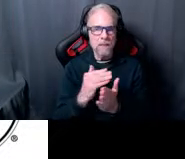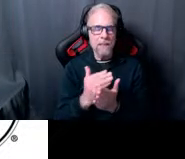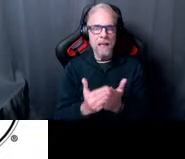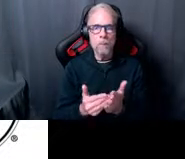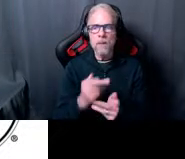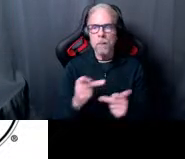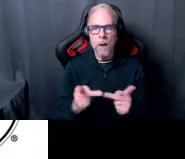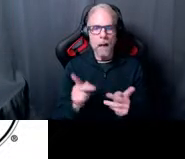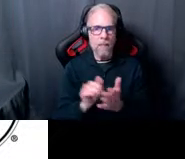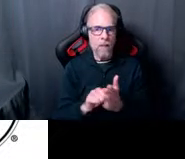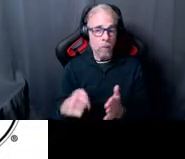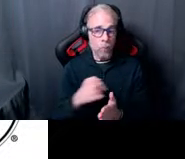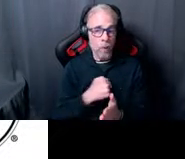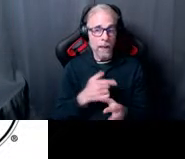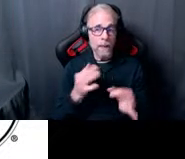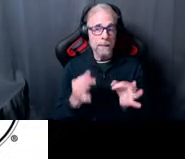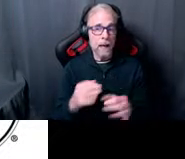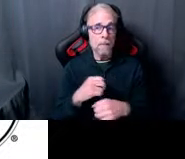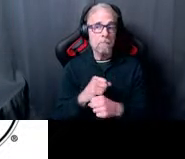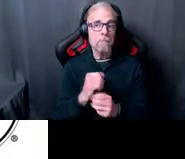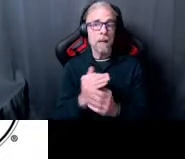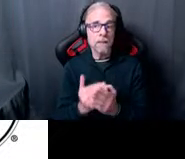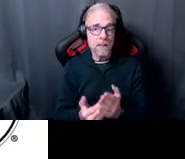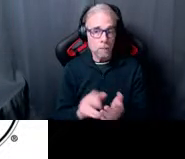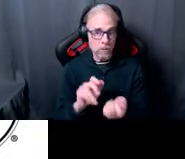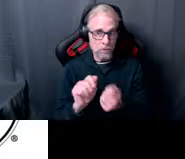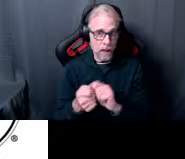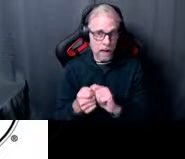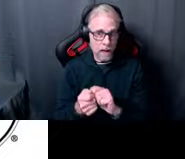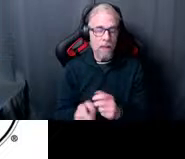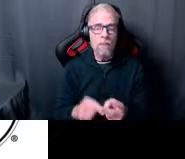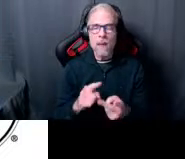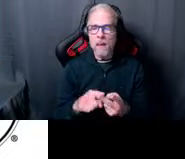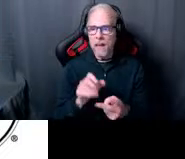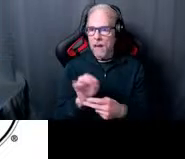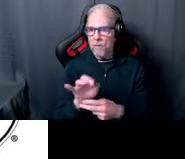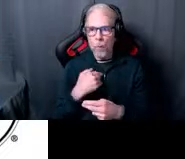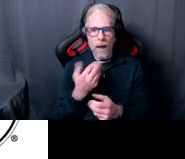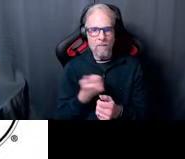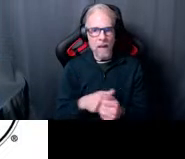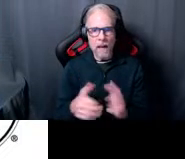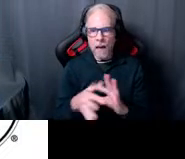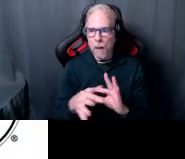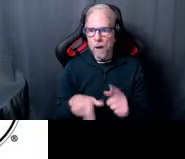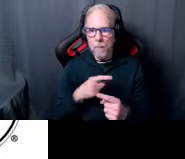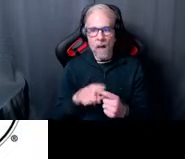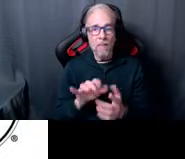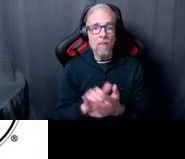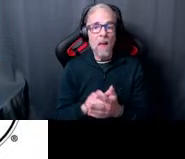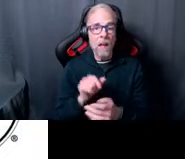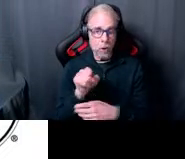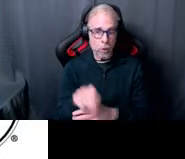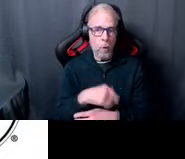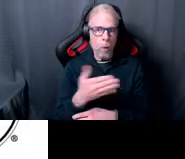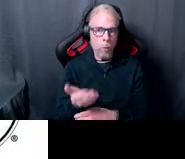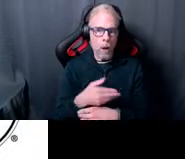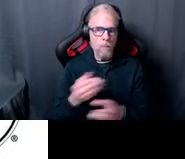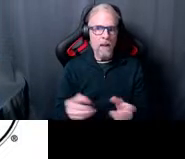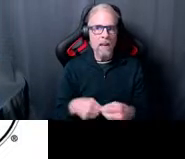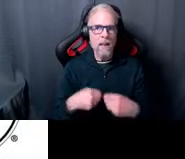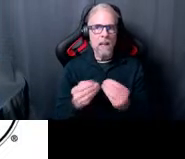where we decided to make some changes. And if you have any comments about that, you're welcome to provide a public